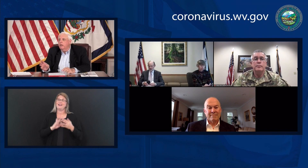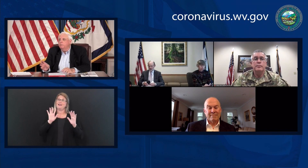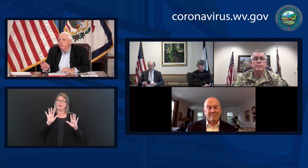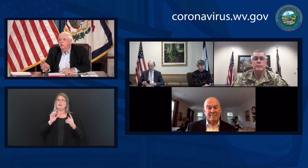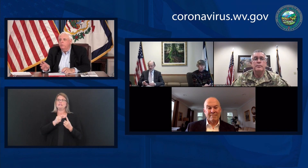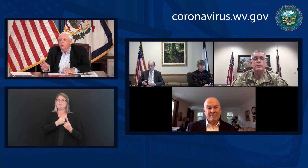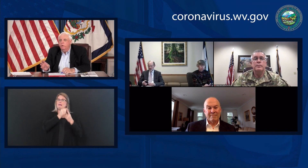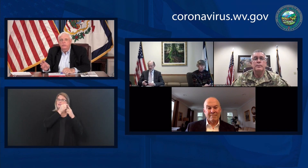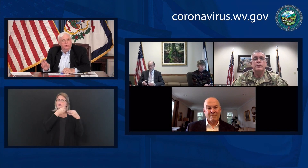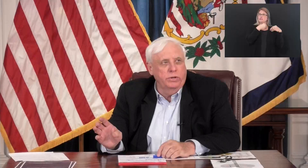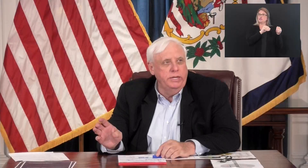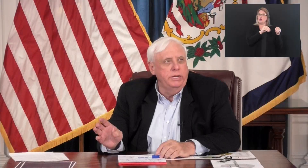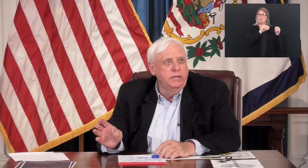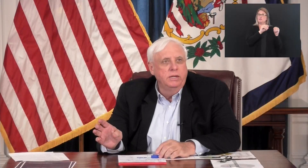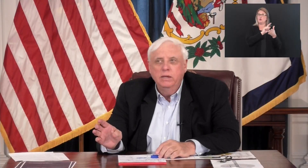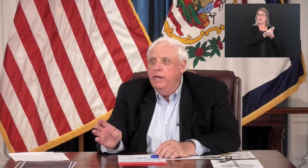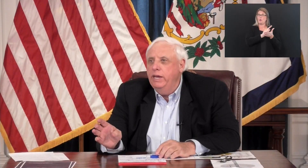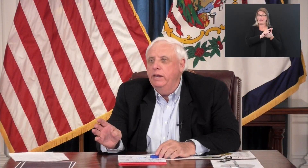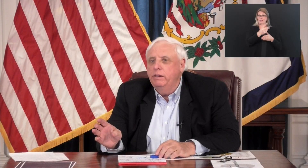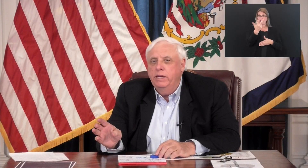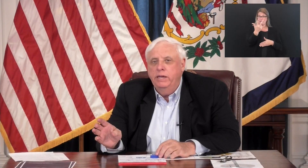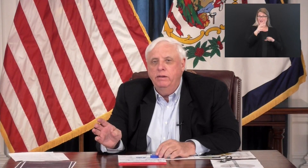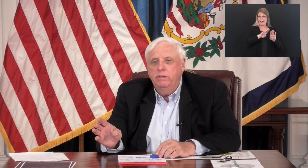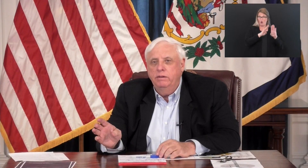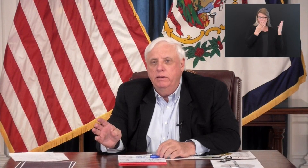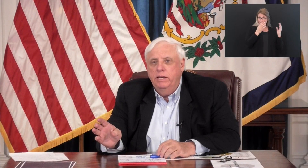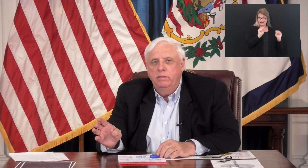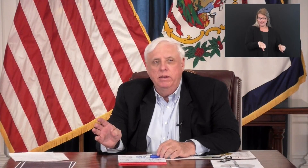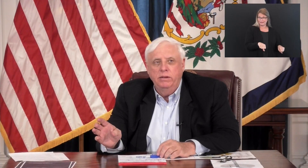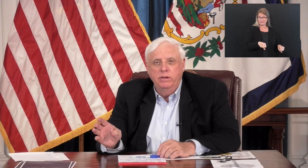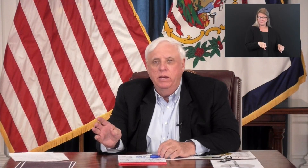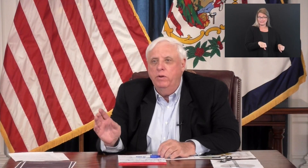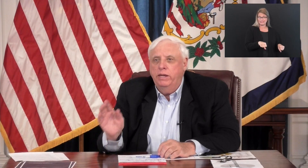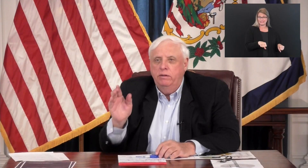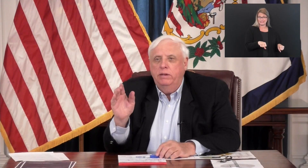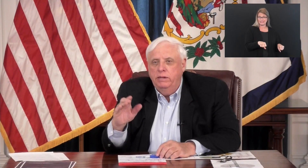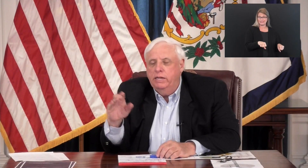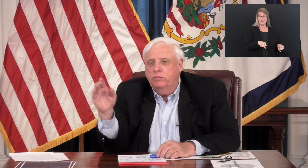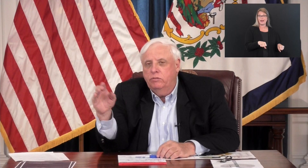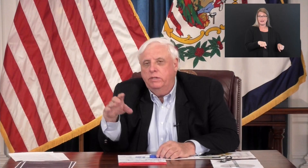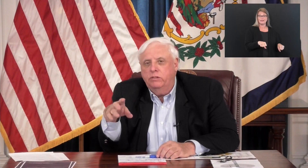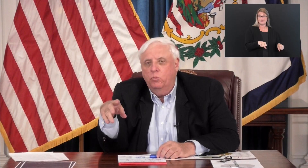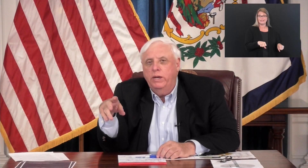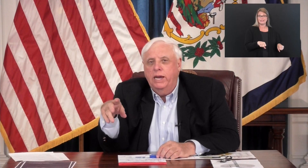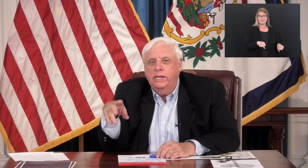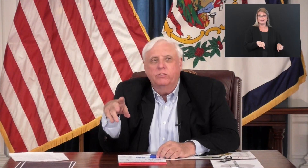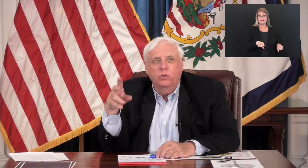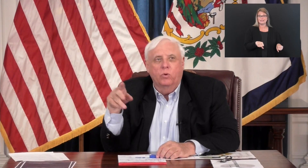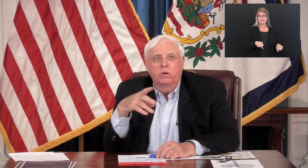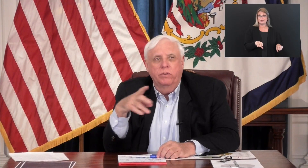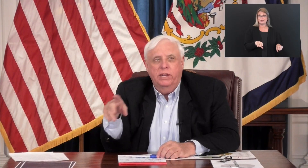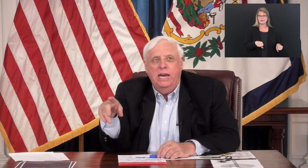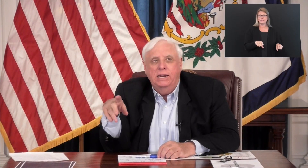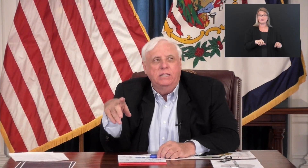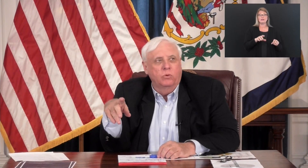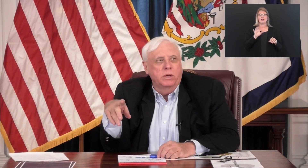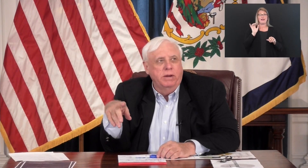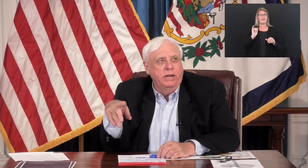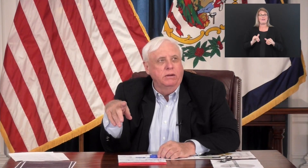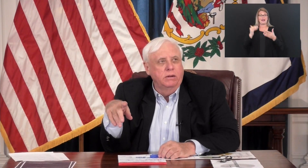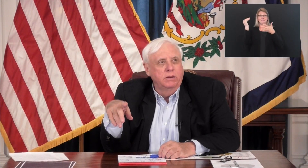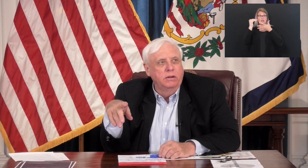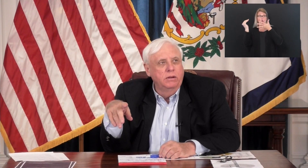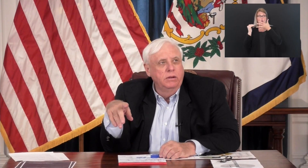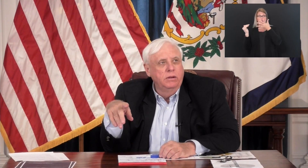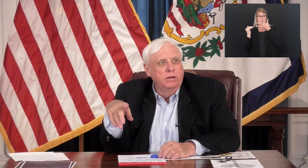specialty shops open in week 3, and you know, and that's the way I guess the order or the guidelines will come